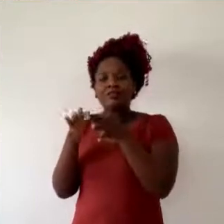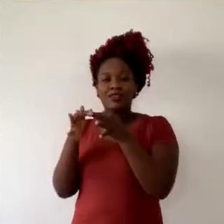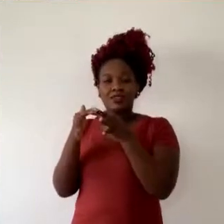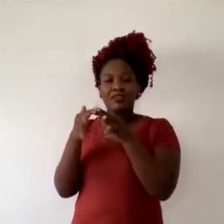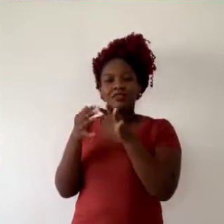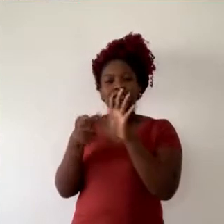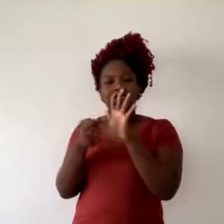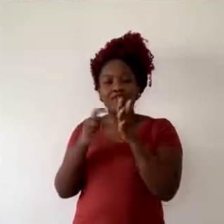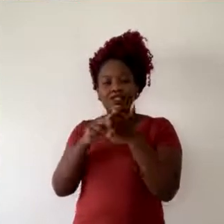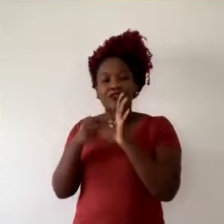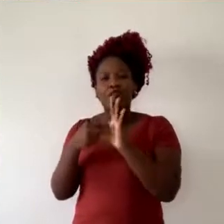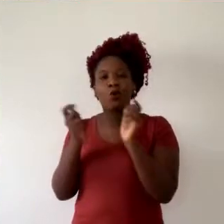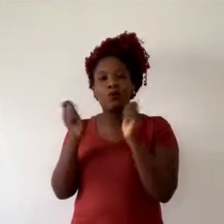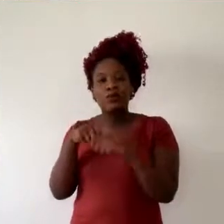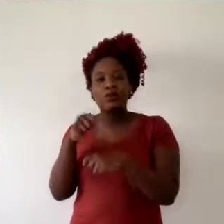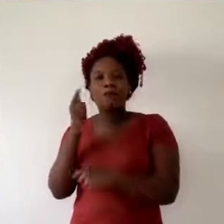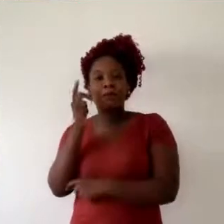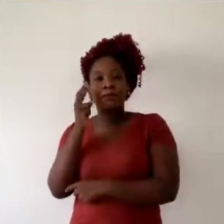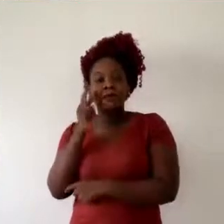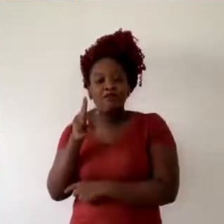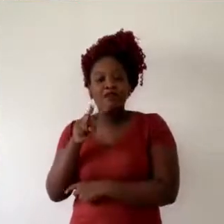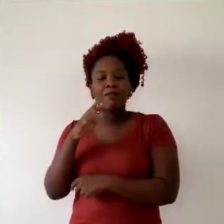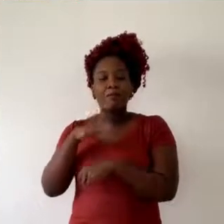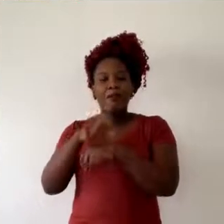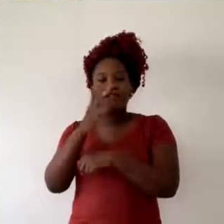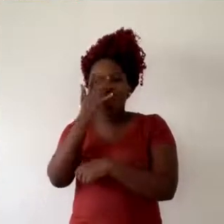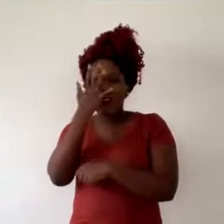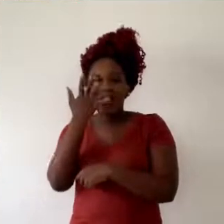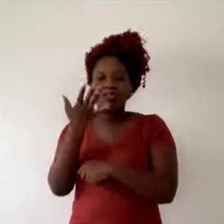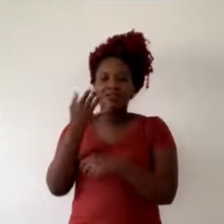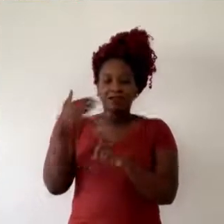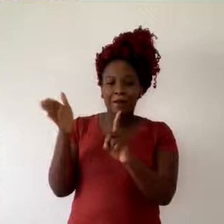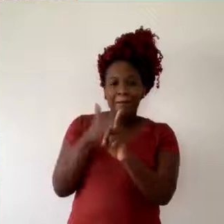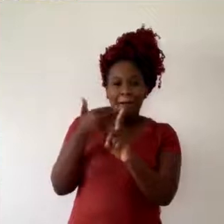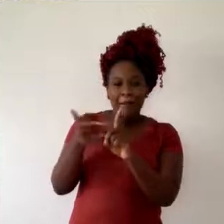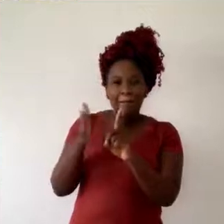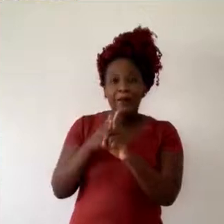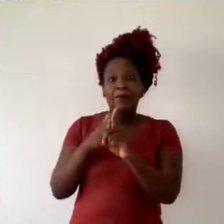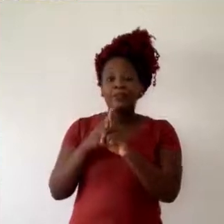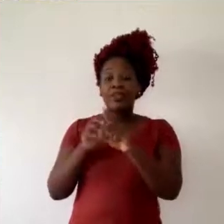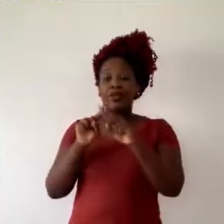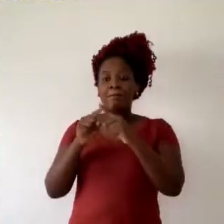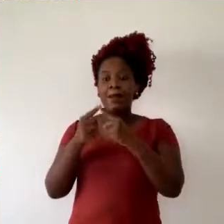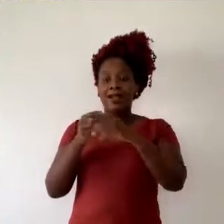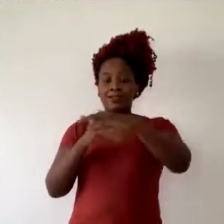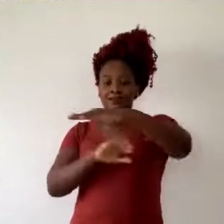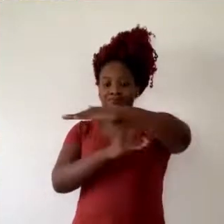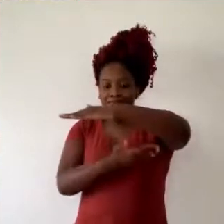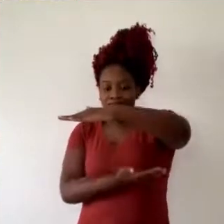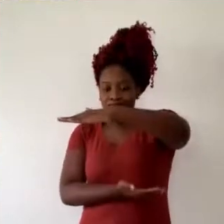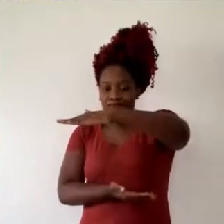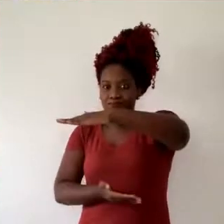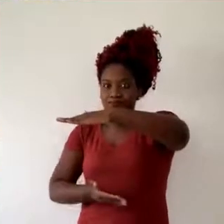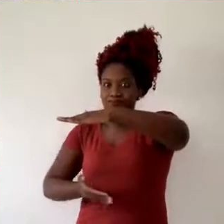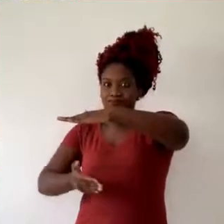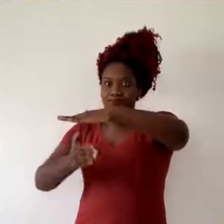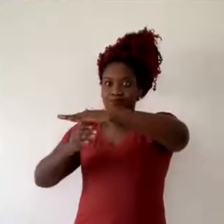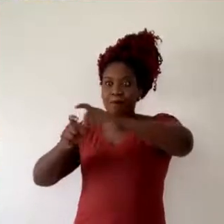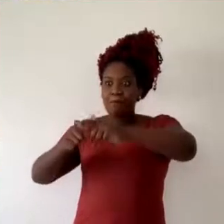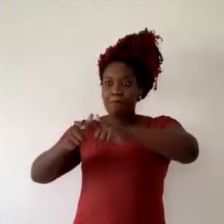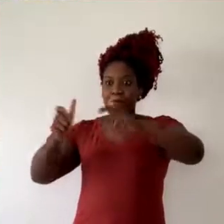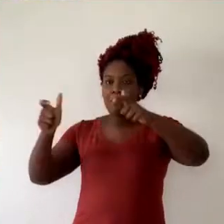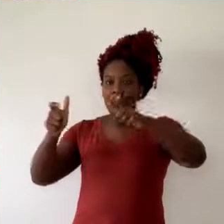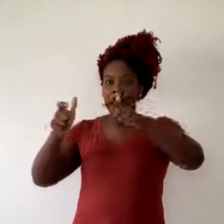that we are able to see the physical violence and aggression. But we have several layers that